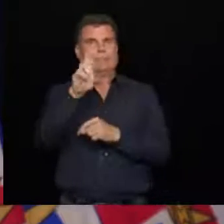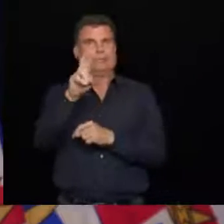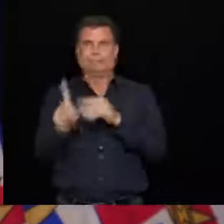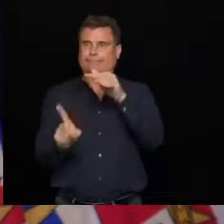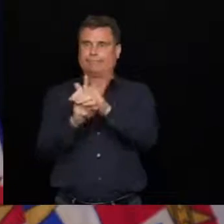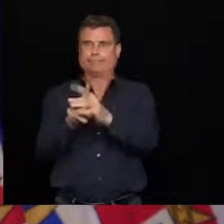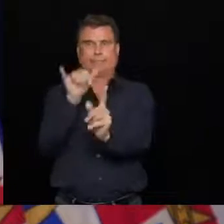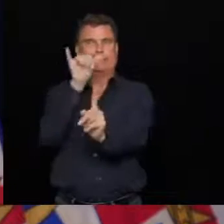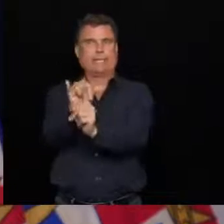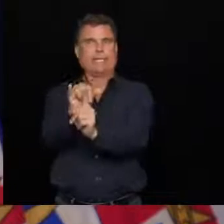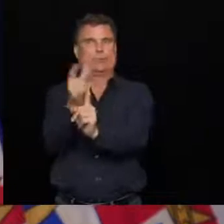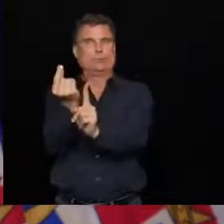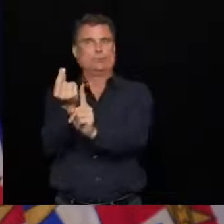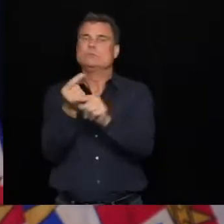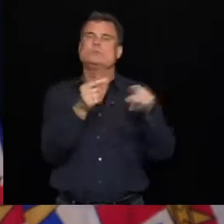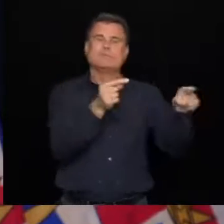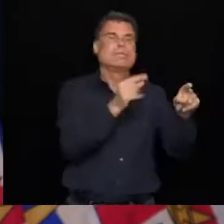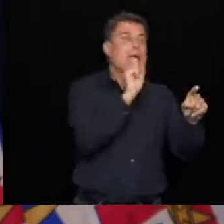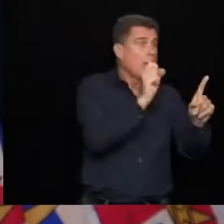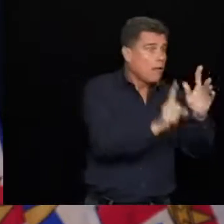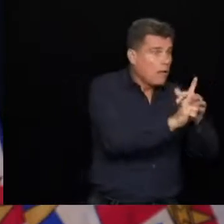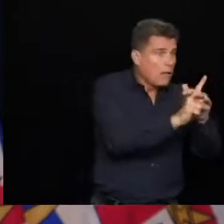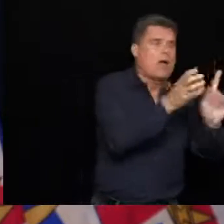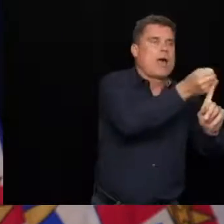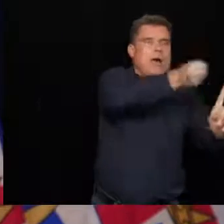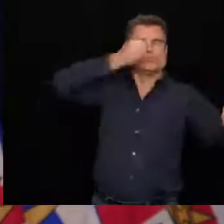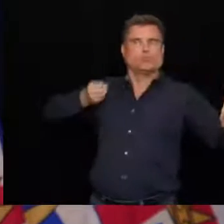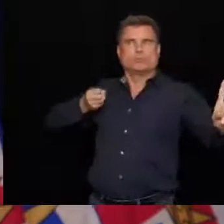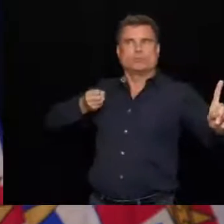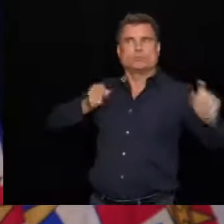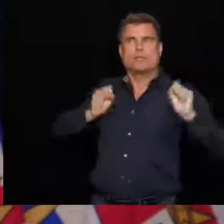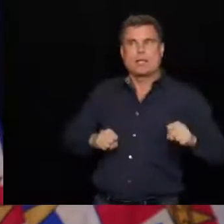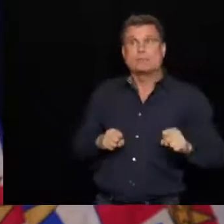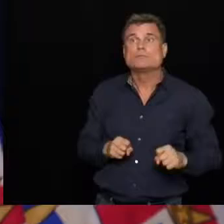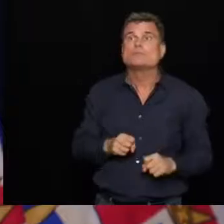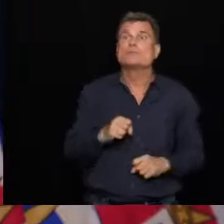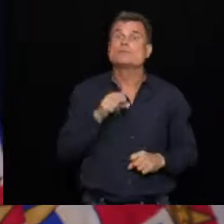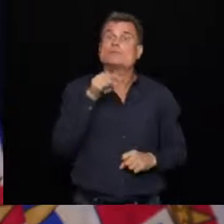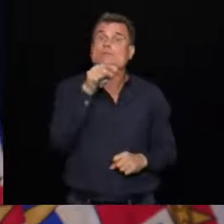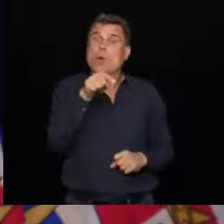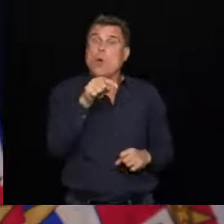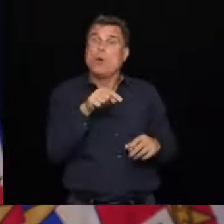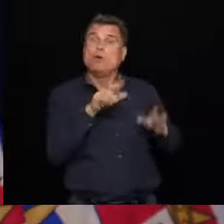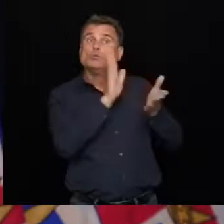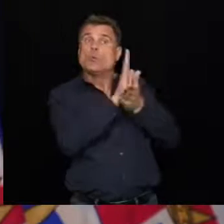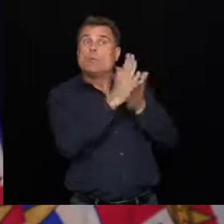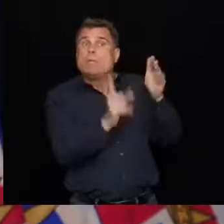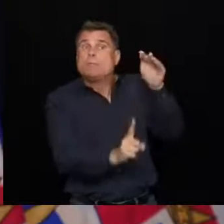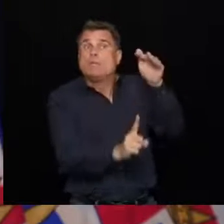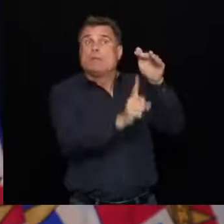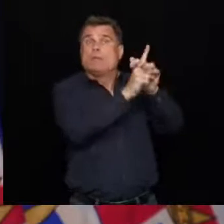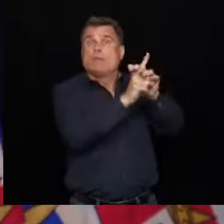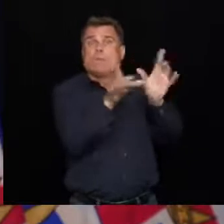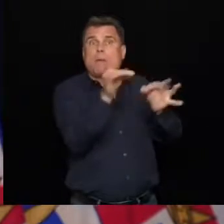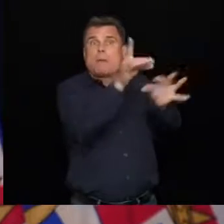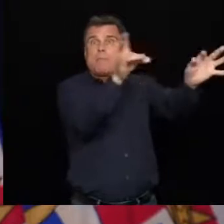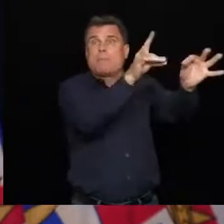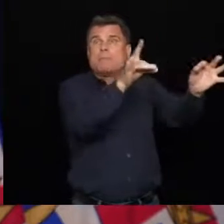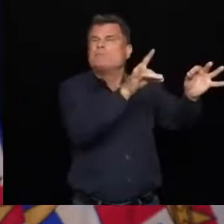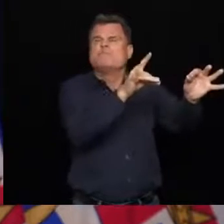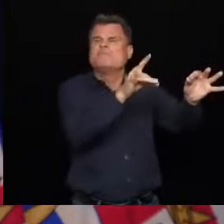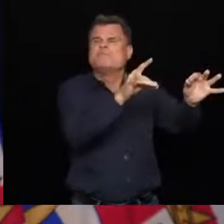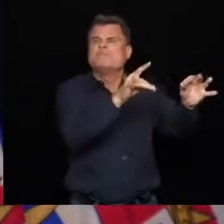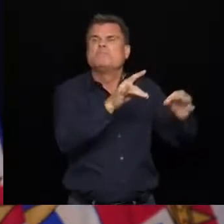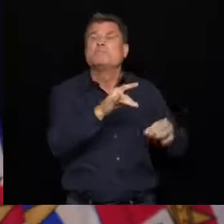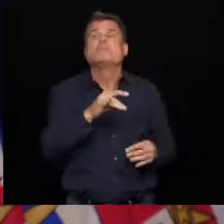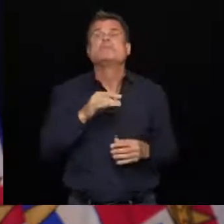now, not surprisingly, we've seen some people who have been in the school environment for short periods of time and who've then been identified